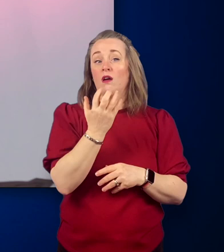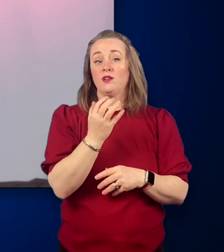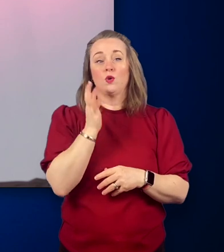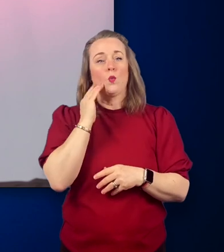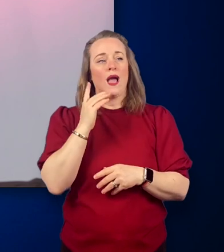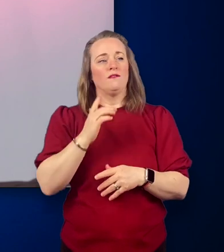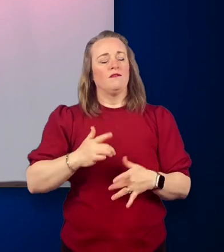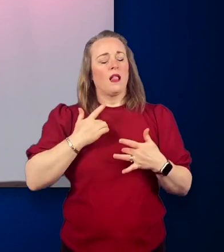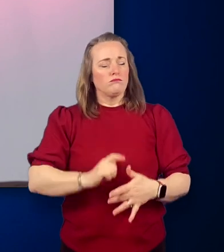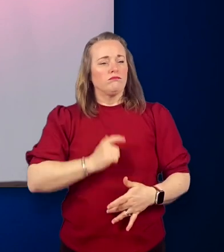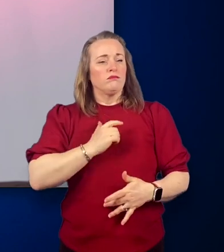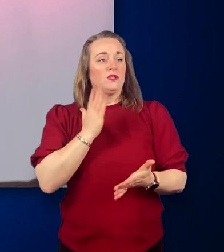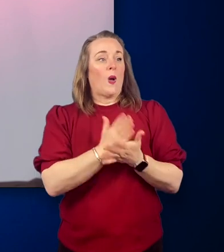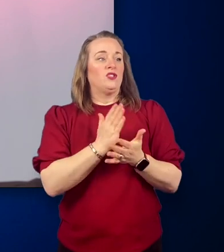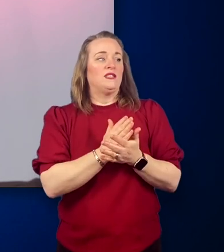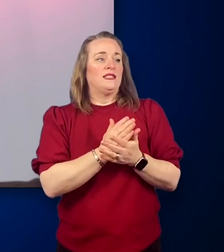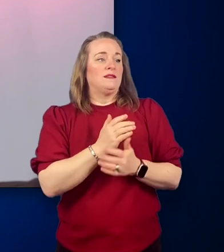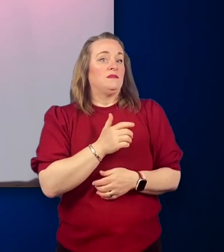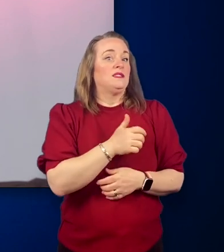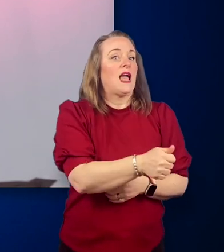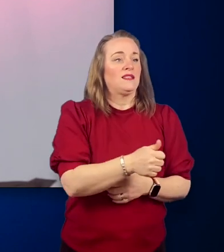Facebook, or maybe tweet,